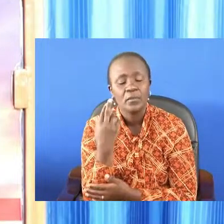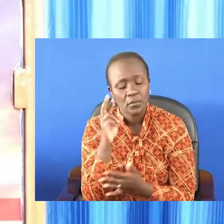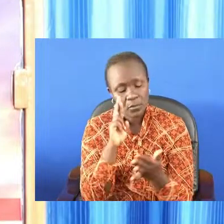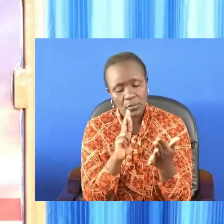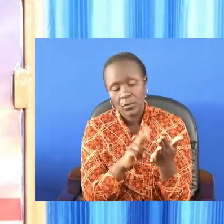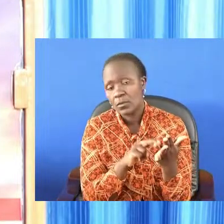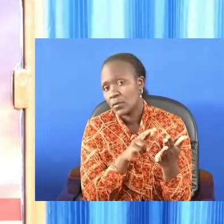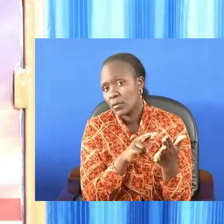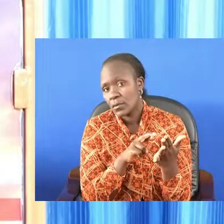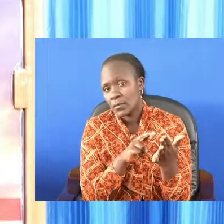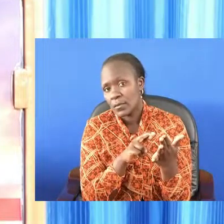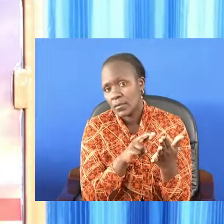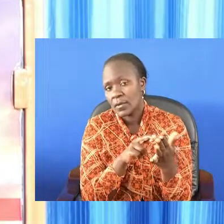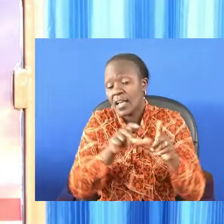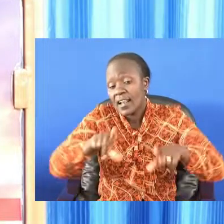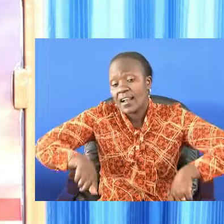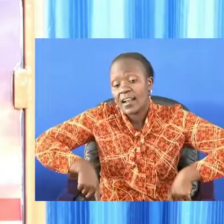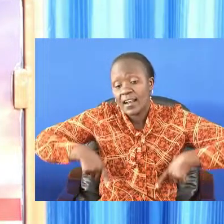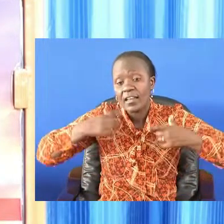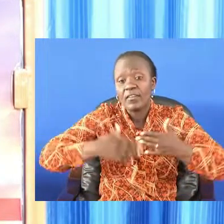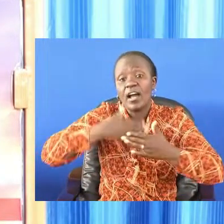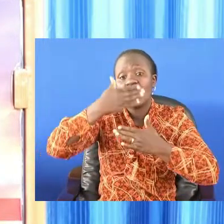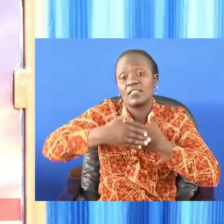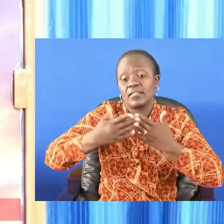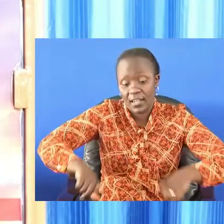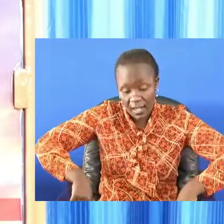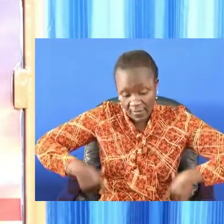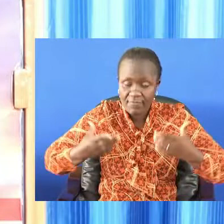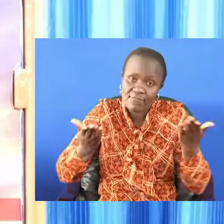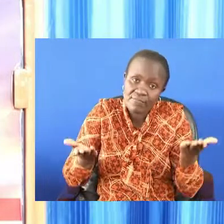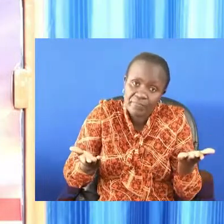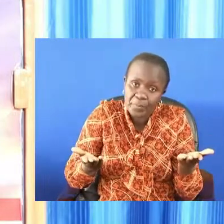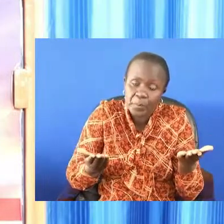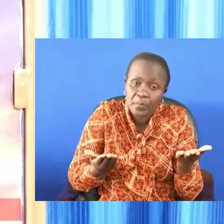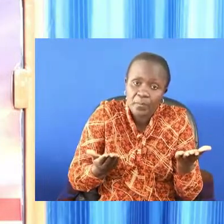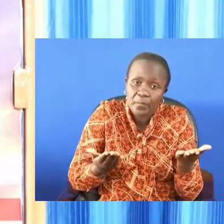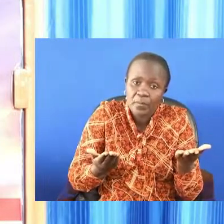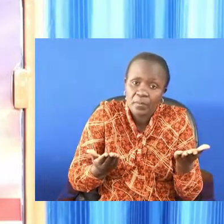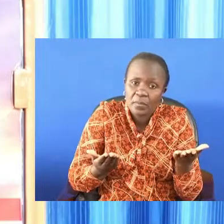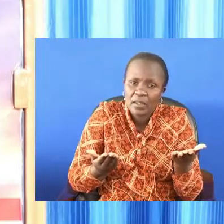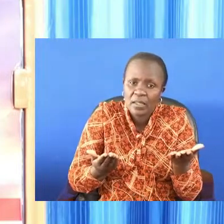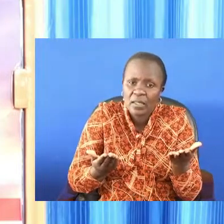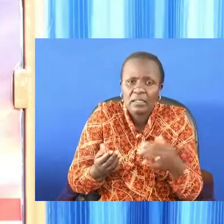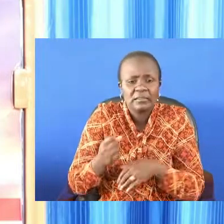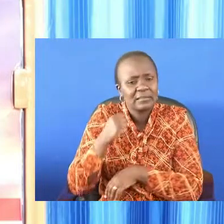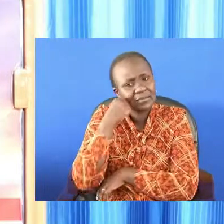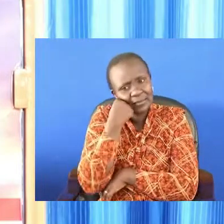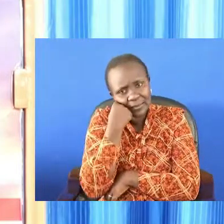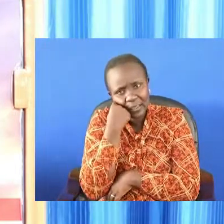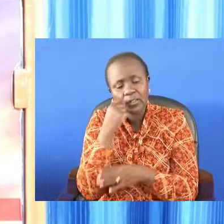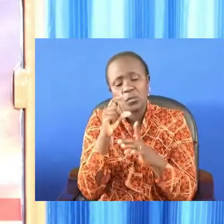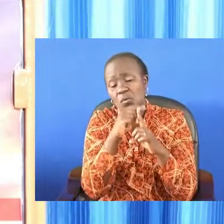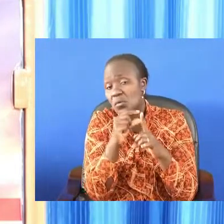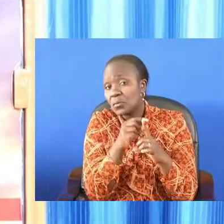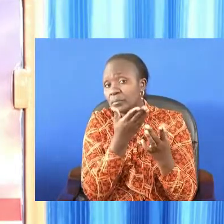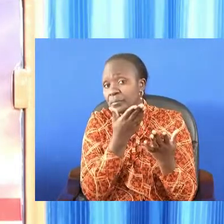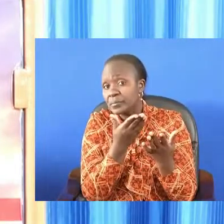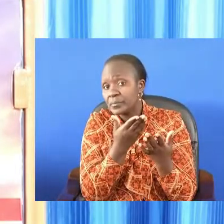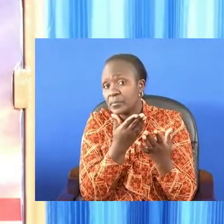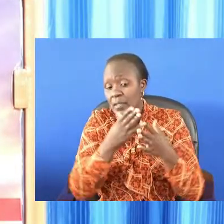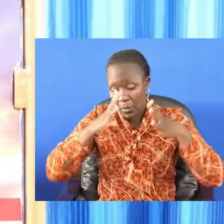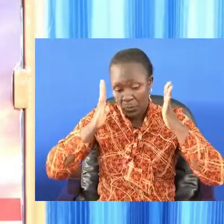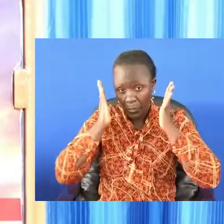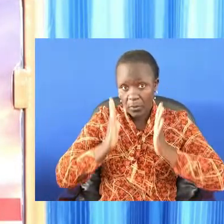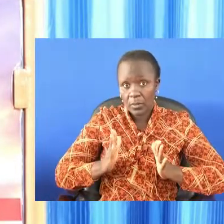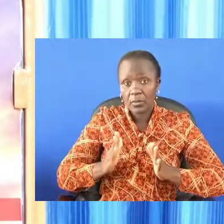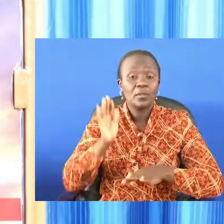referring to life after this life, and he said, one of the saddest statements that somebody